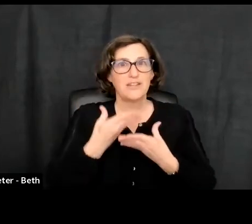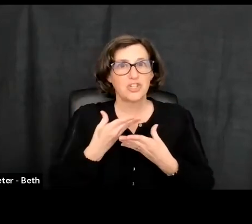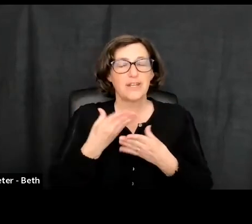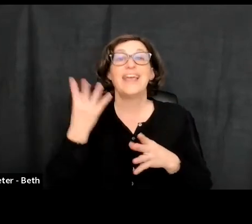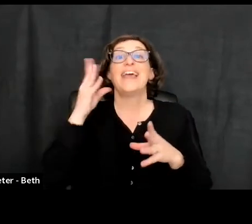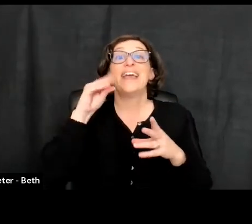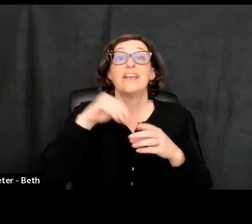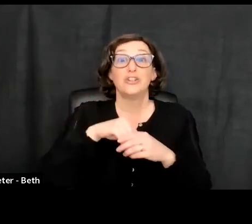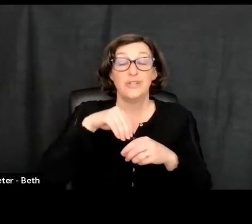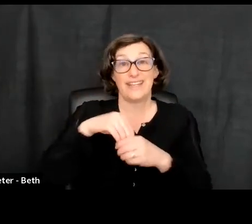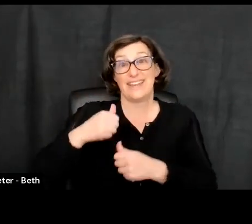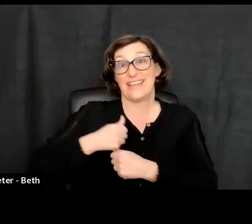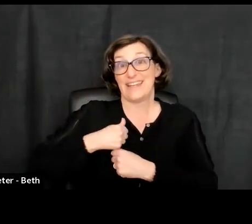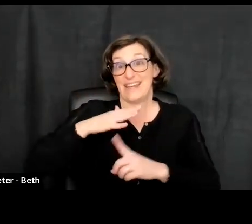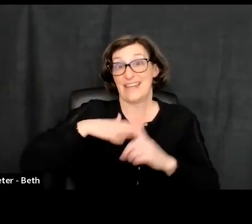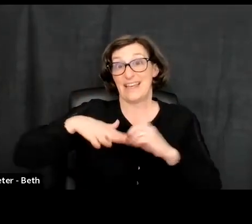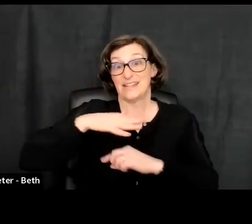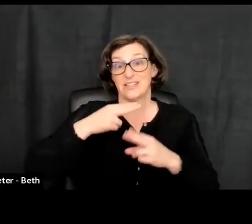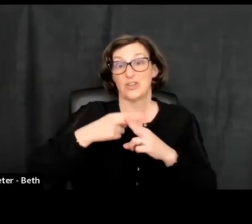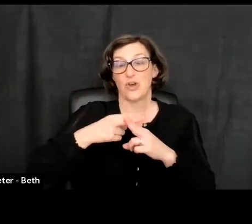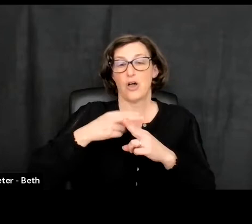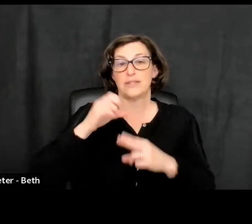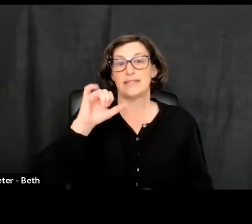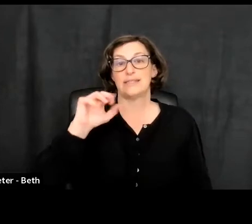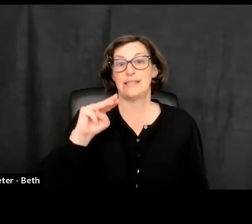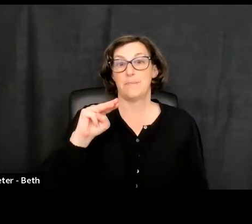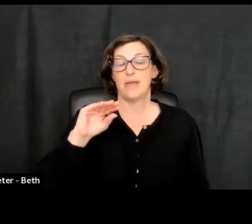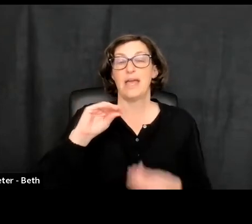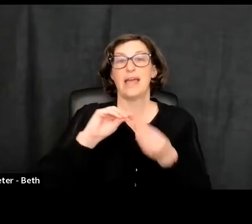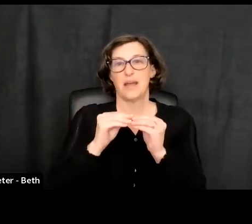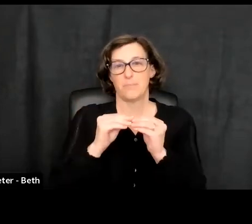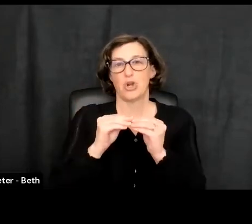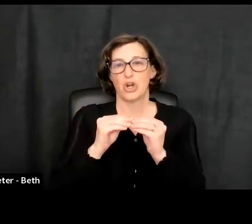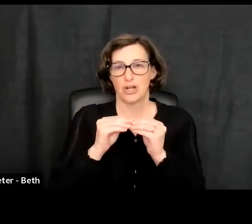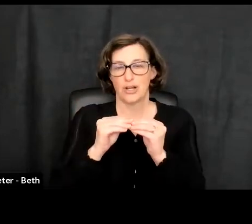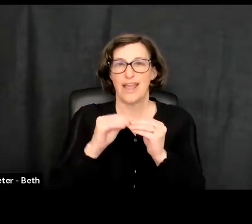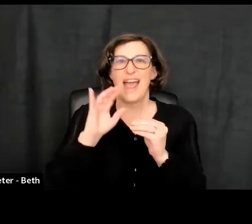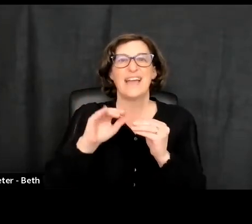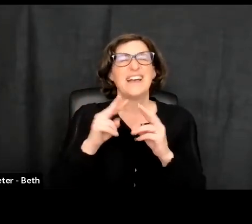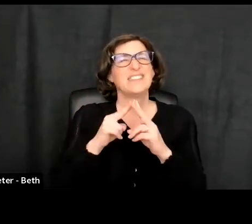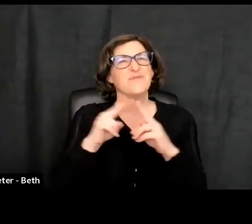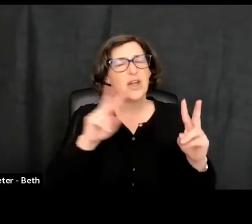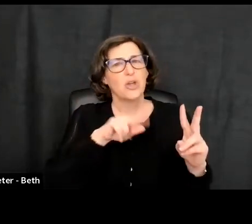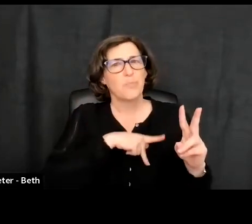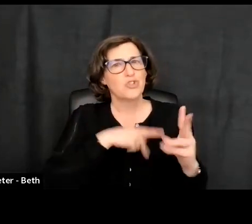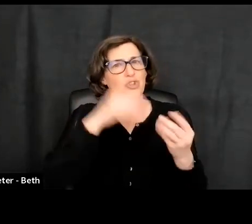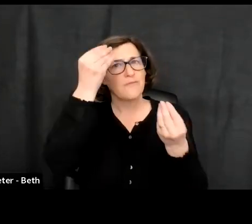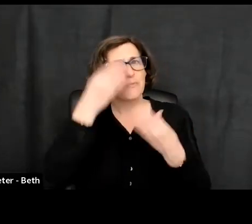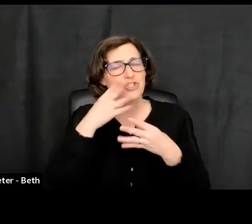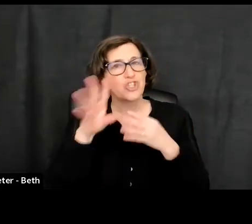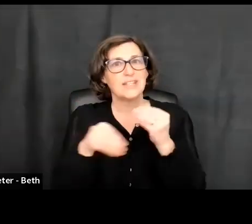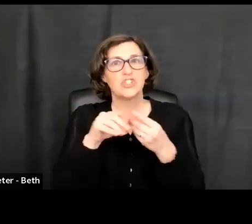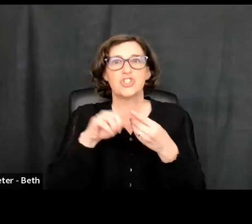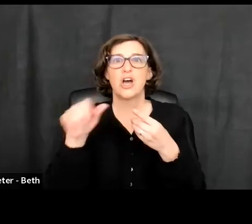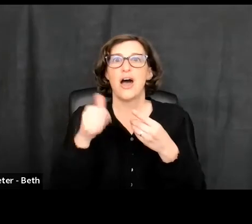in the Canadian context, it's called a SIN number or a social insurance number, which is very personal information in addition to other kinds of banking